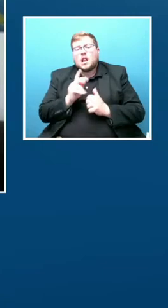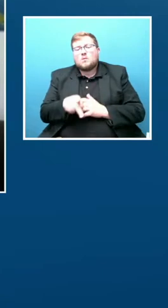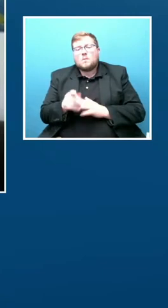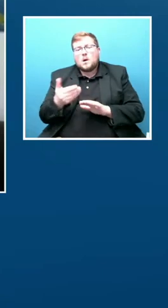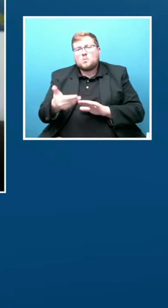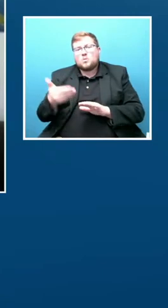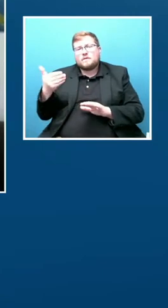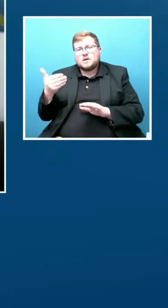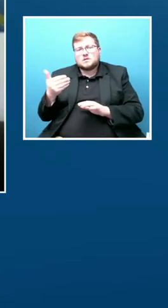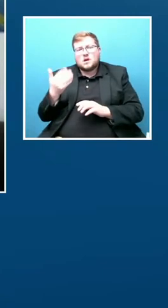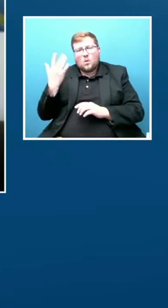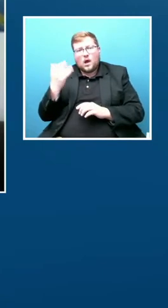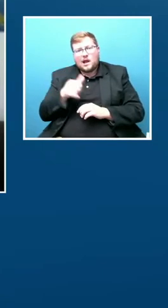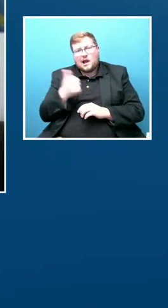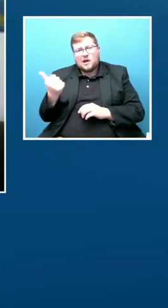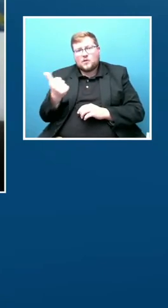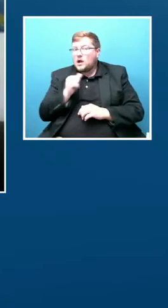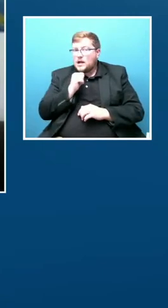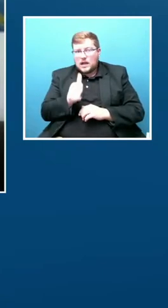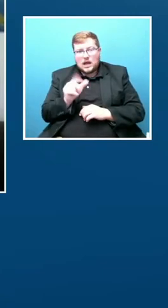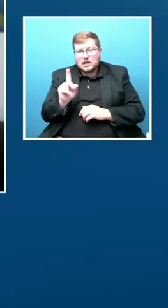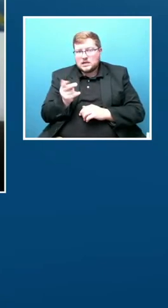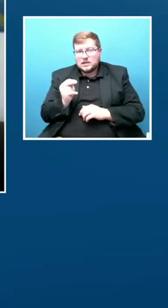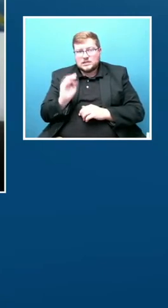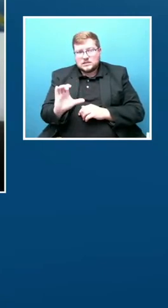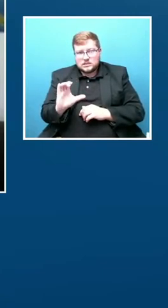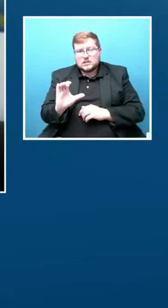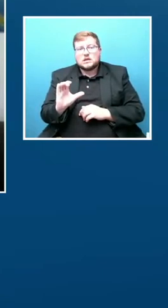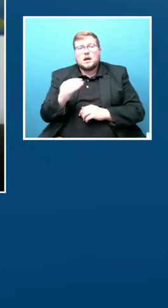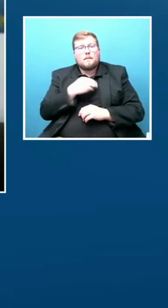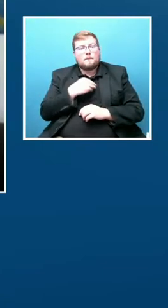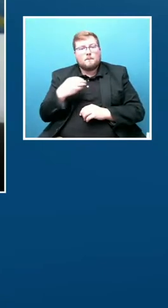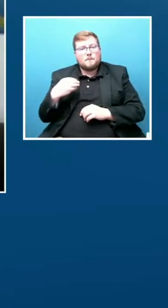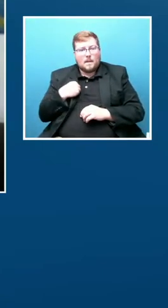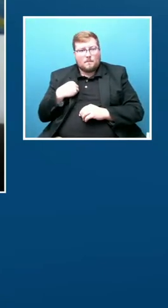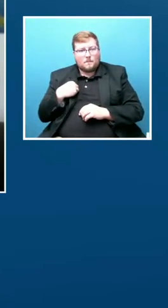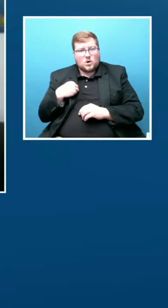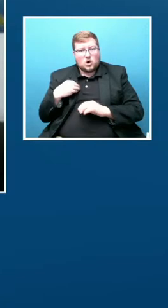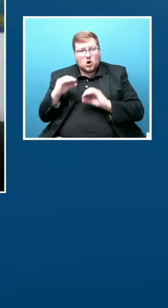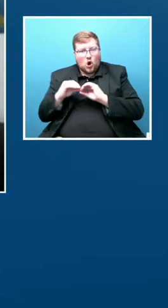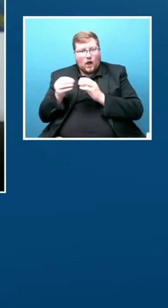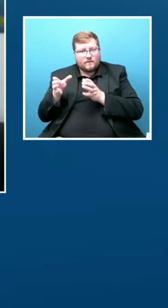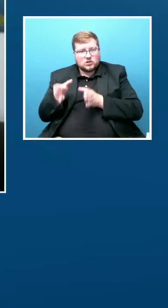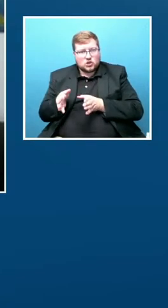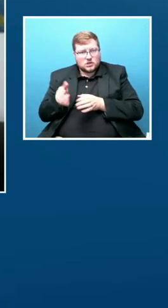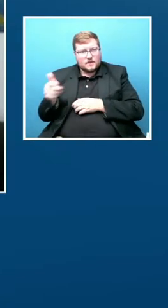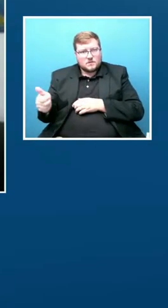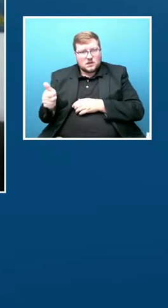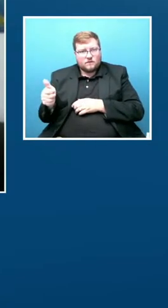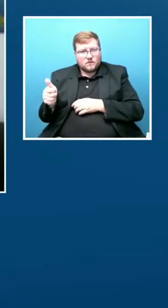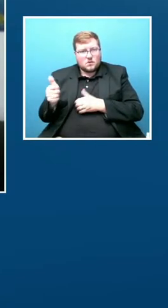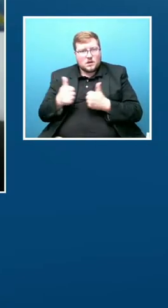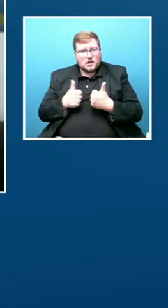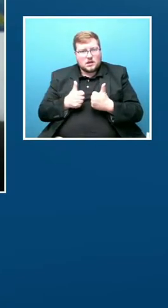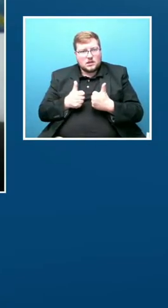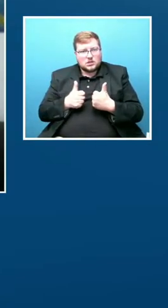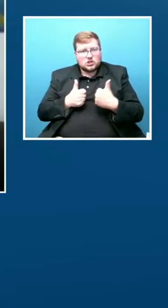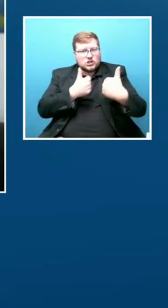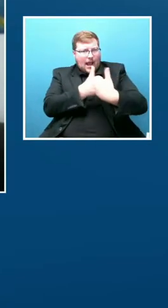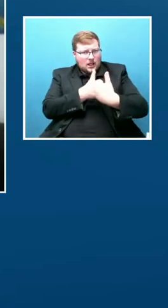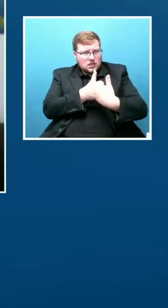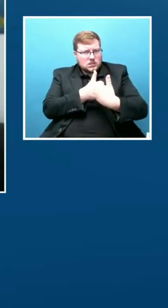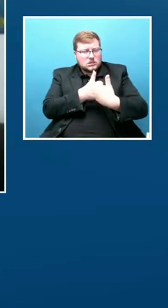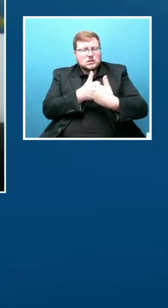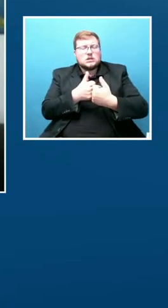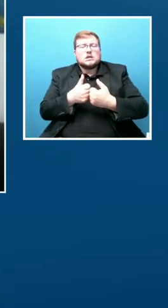other non-DNC member officers are being challenged here. It's my understanding